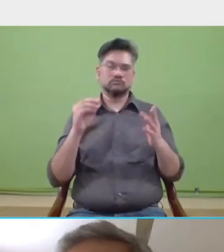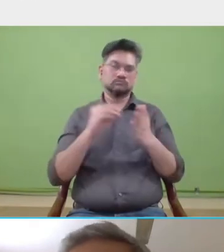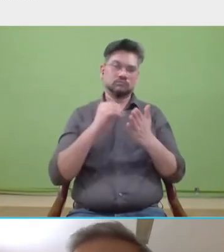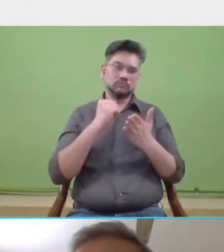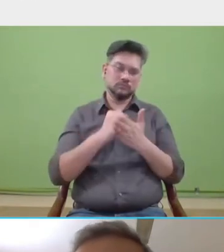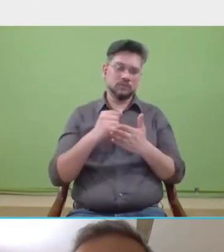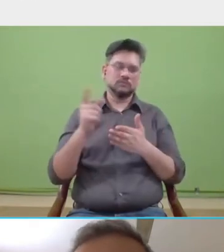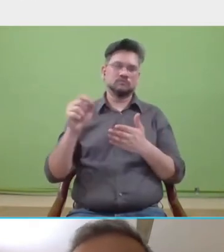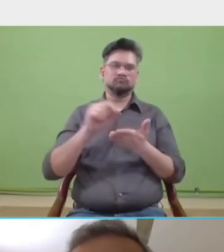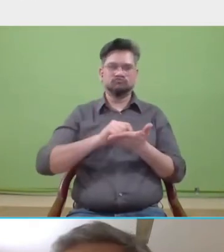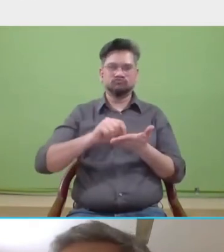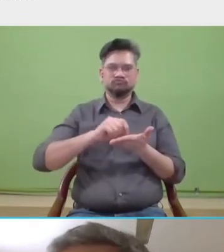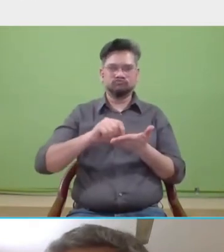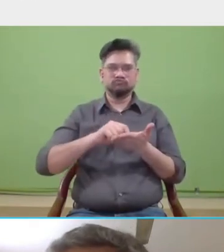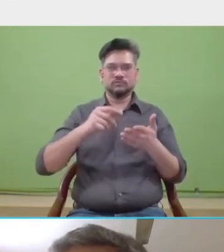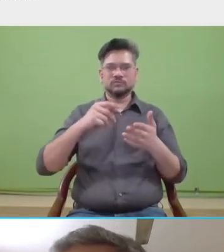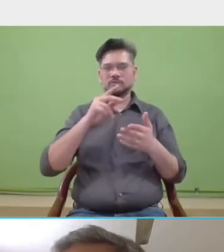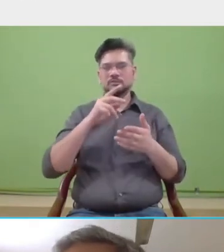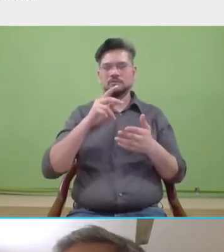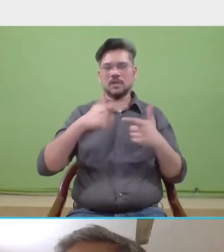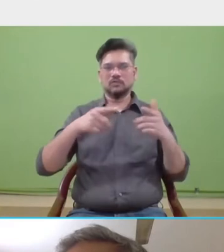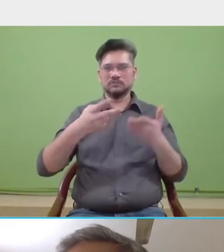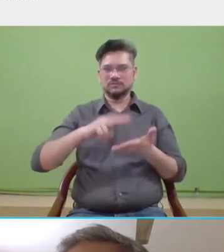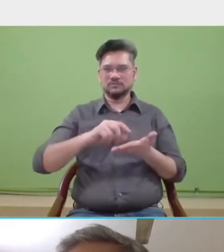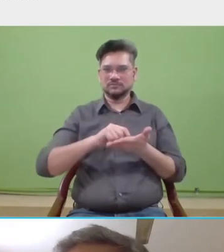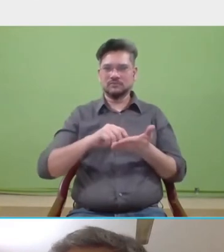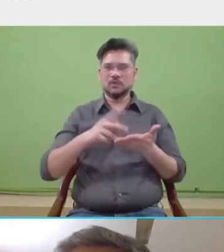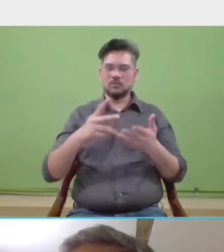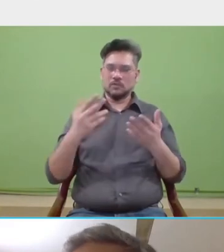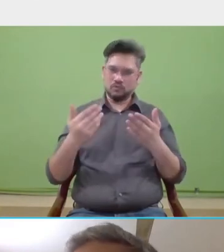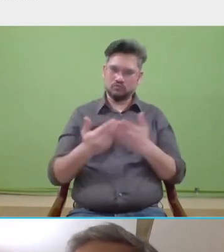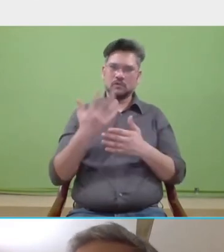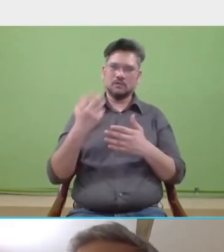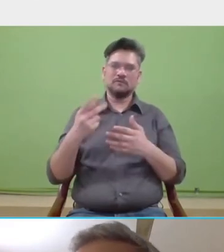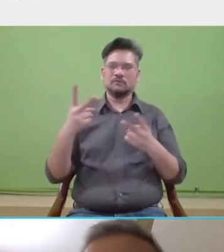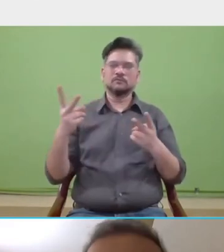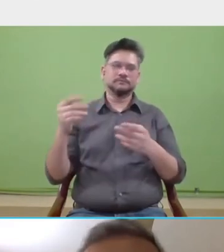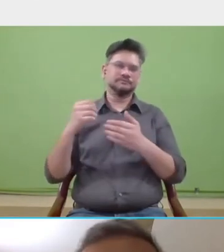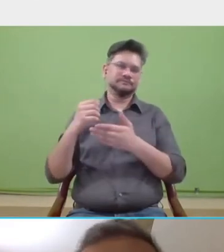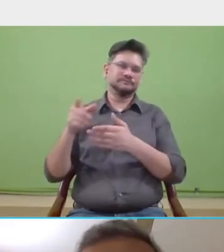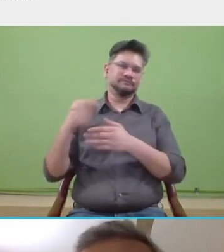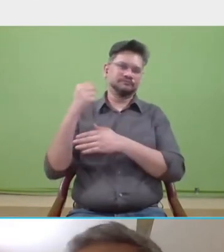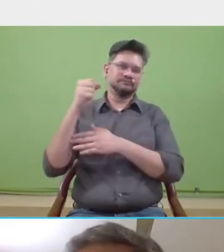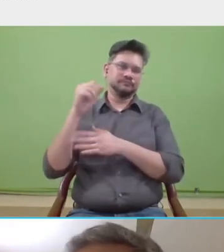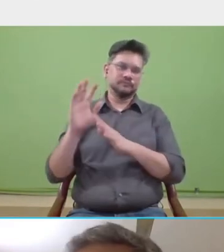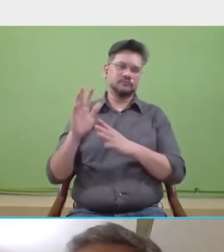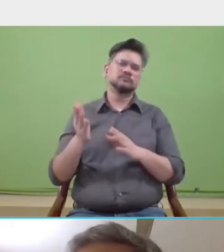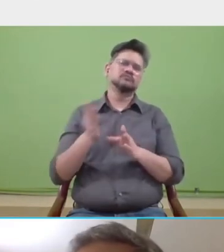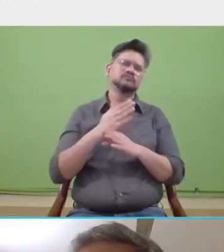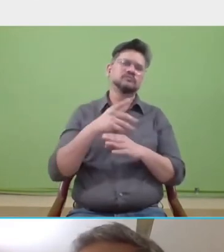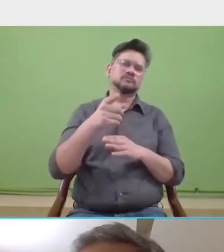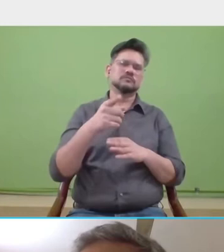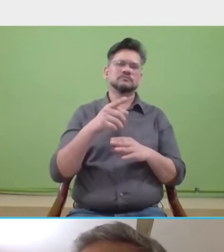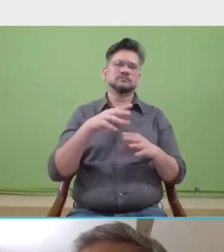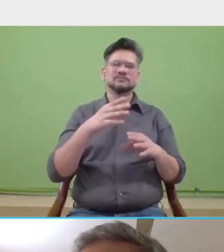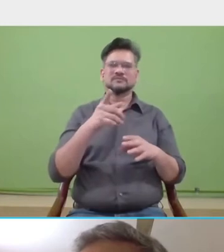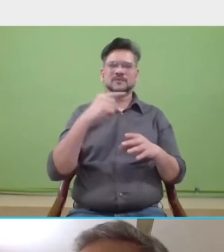redevelop etc so i was invited to talk and i agreed a few days before the talk somebody called up and said that